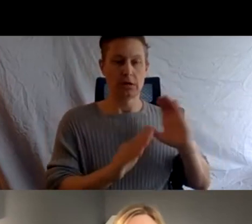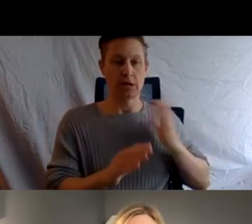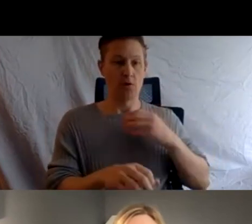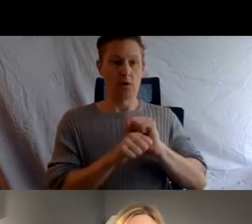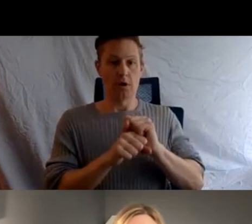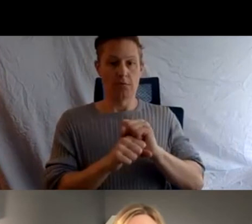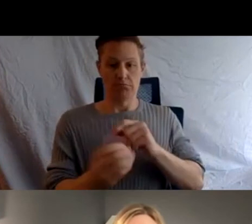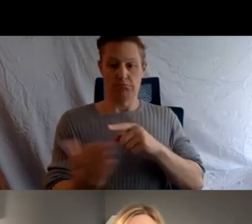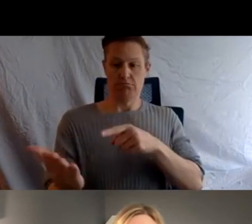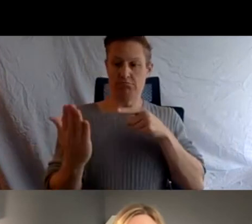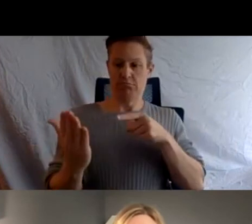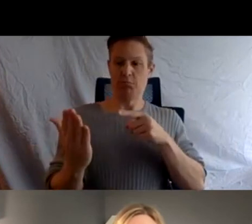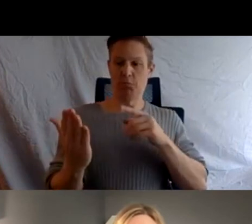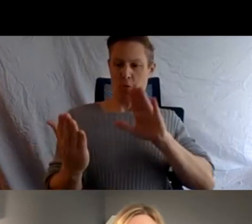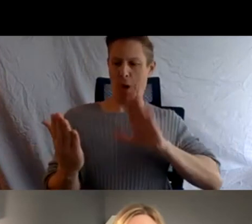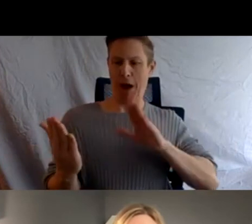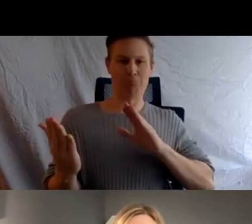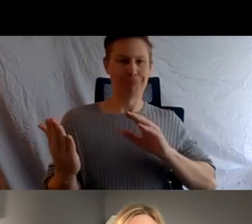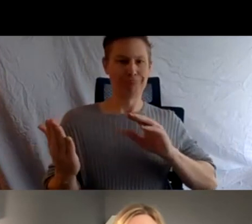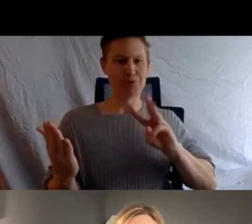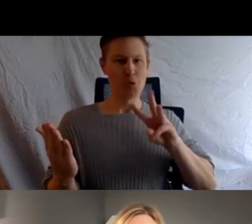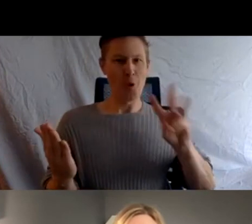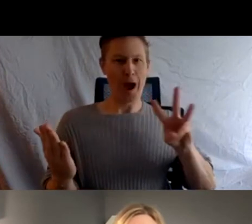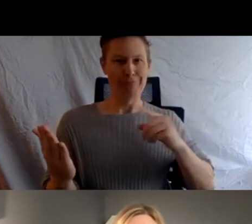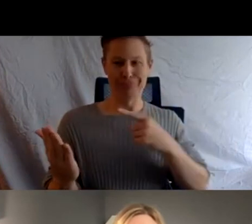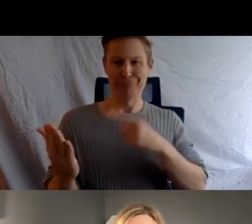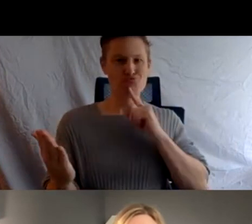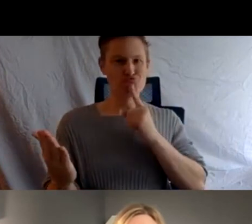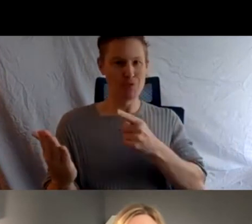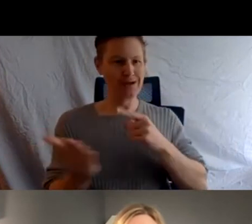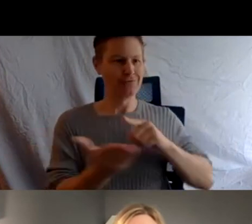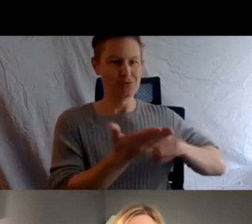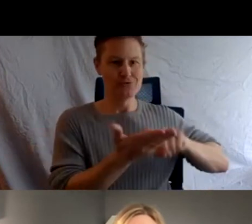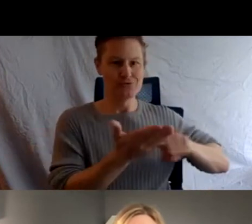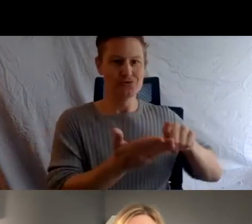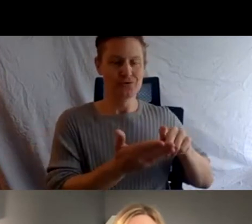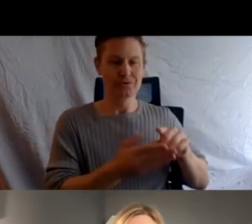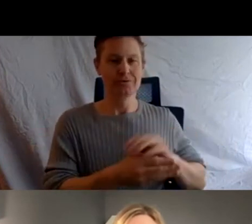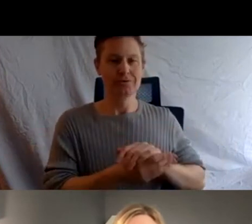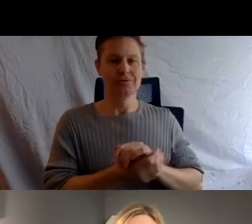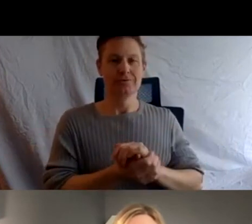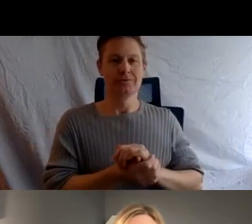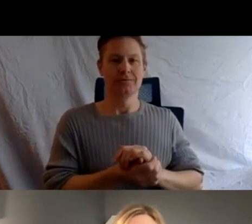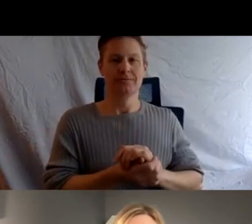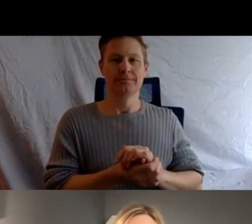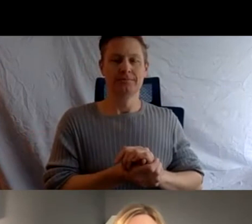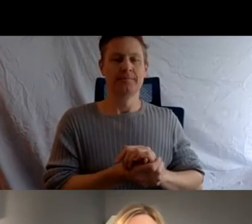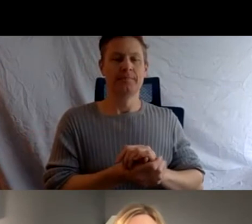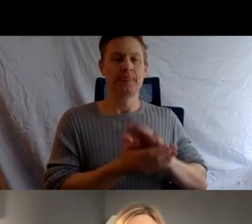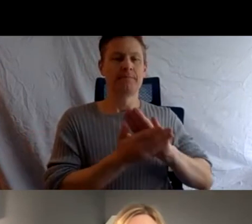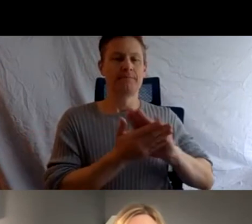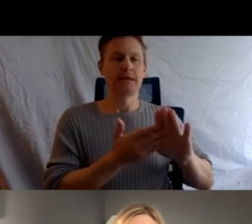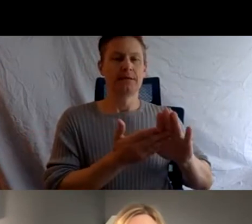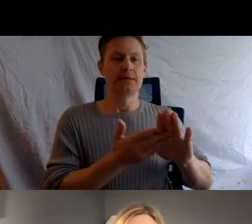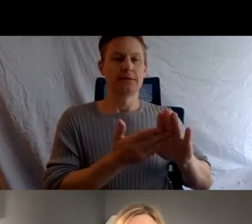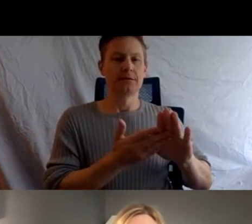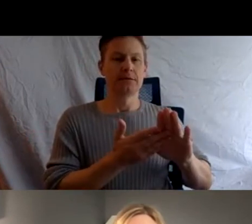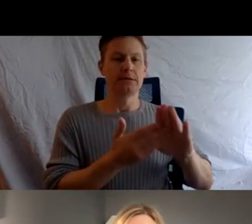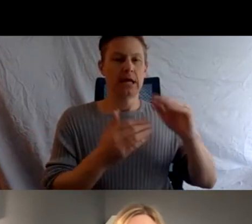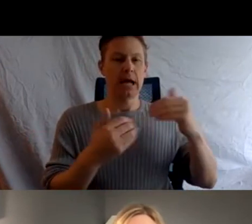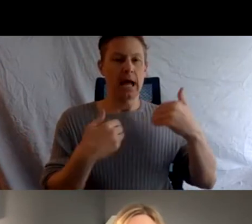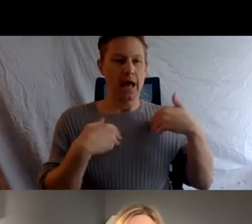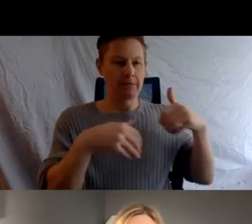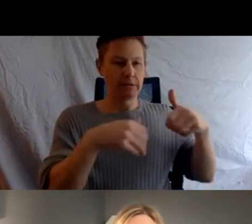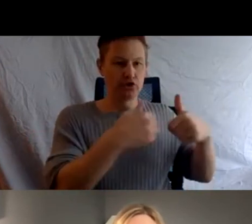hey, that looks great, that looks real. They're doing the research, and so it's always nice to up those challenges,